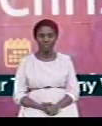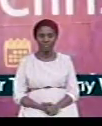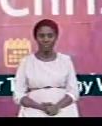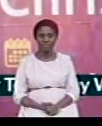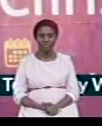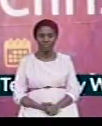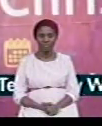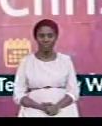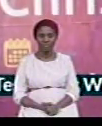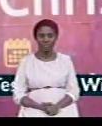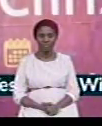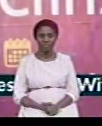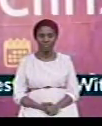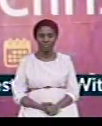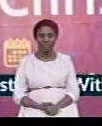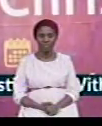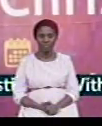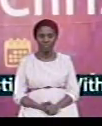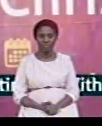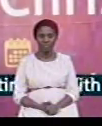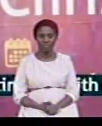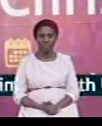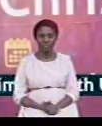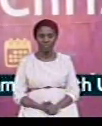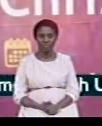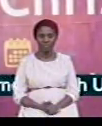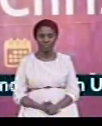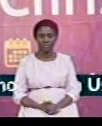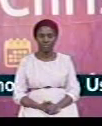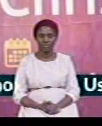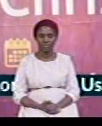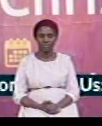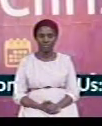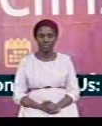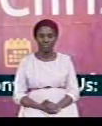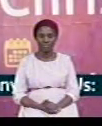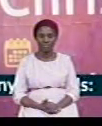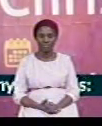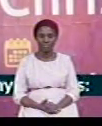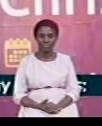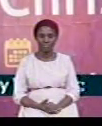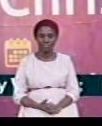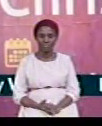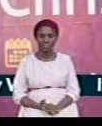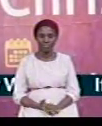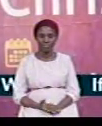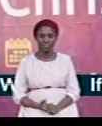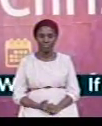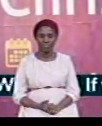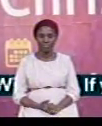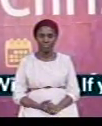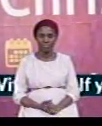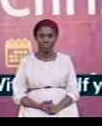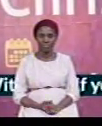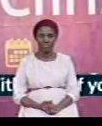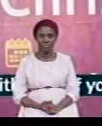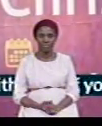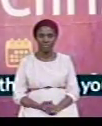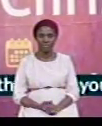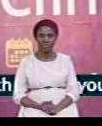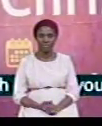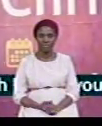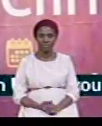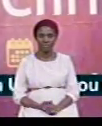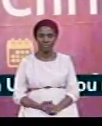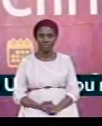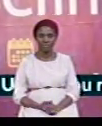5 times, and Famachano. I failed yet, I did see I'm a quarter. I bet in Nina, I am normal. A radial dom last 2 weeks, Madame Baco Hospital.